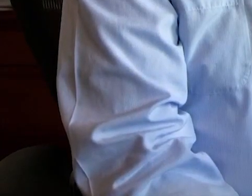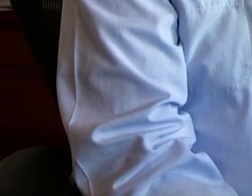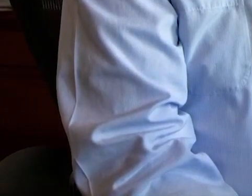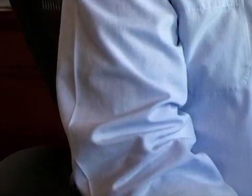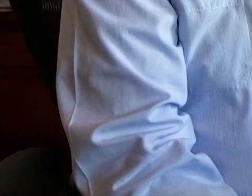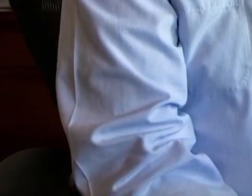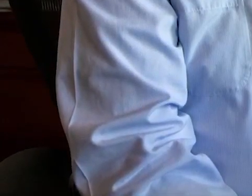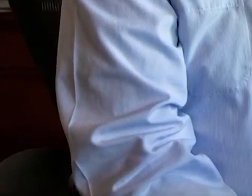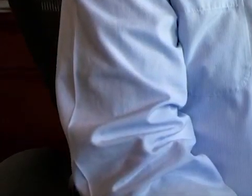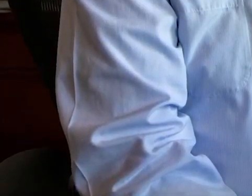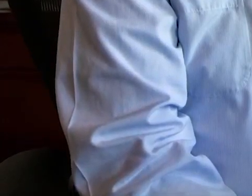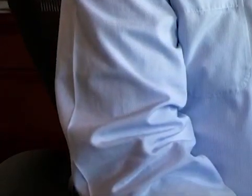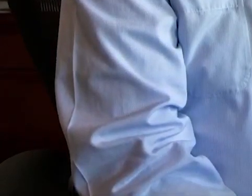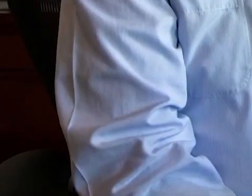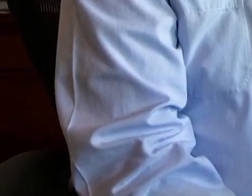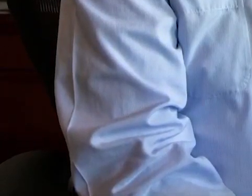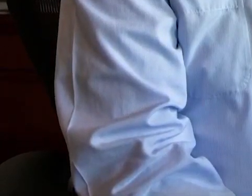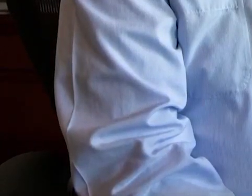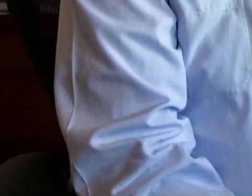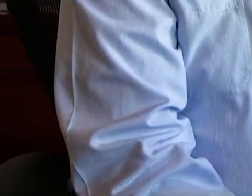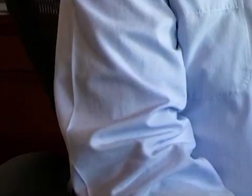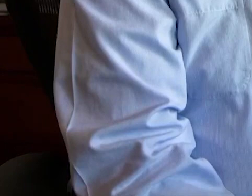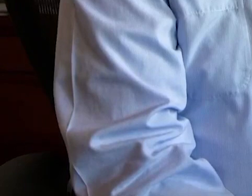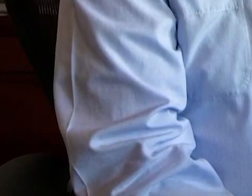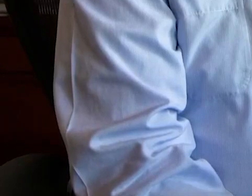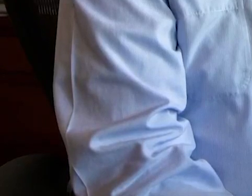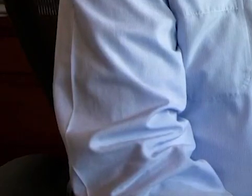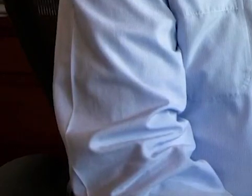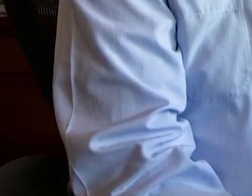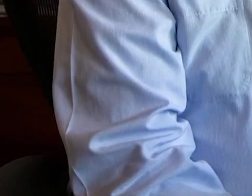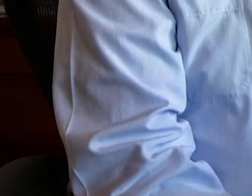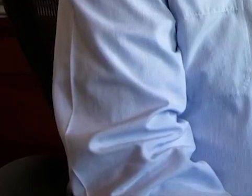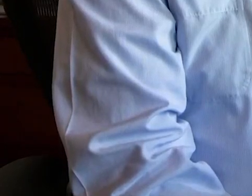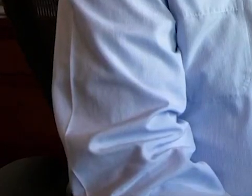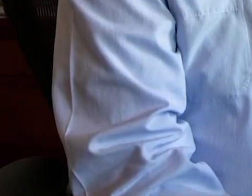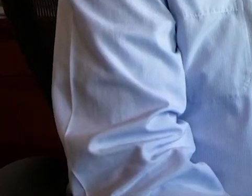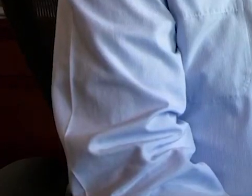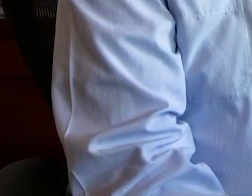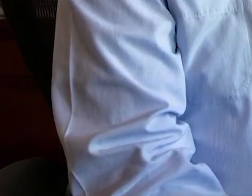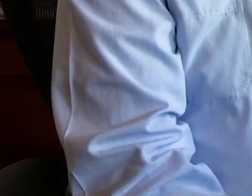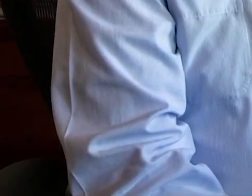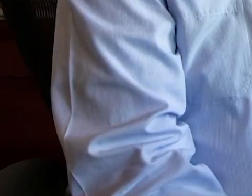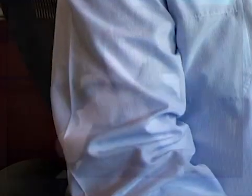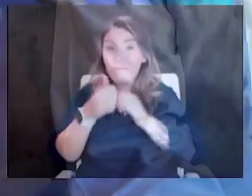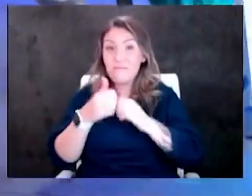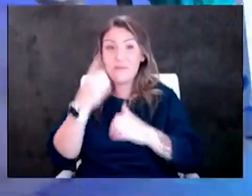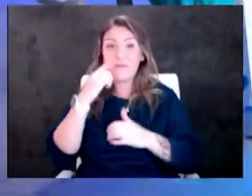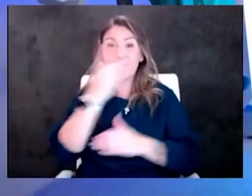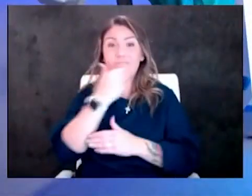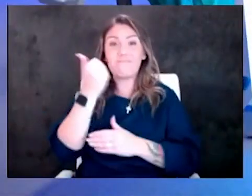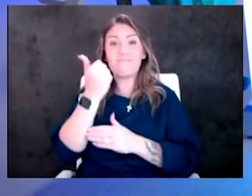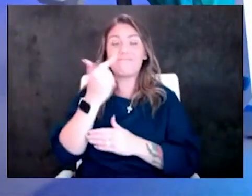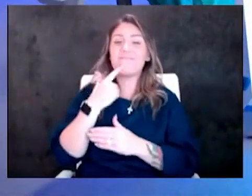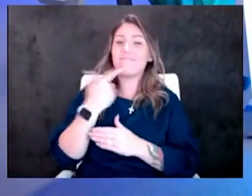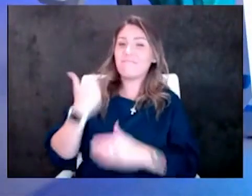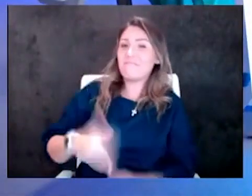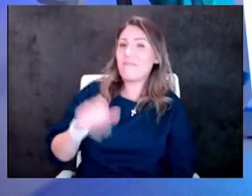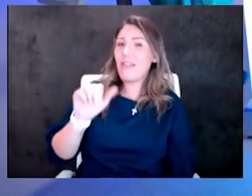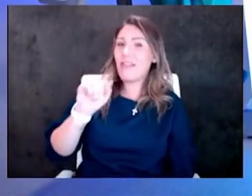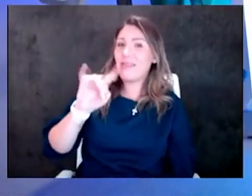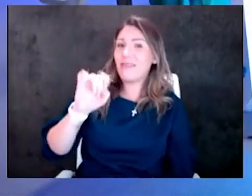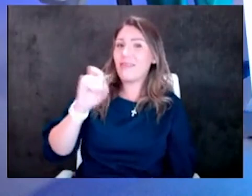to him that science and faith coexist for the good. I'm Alexis Del Cid.